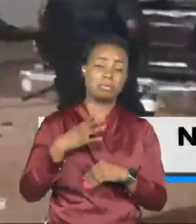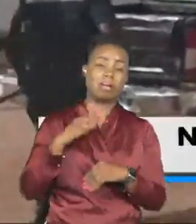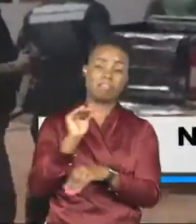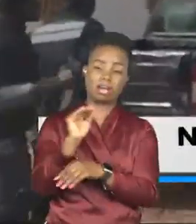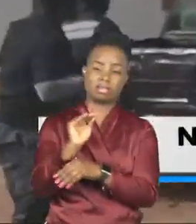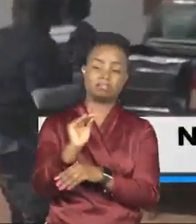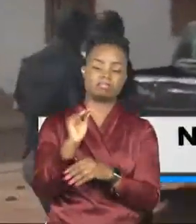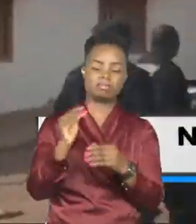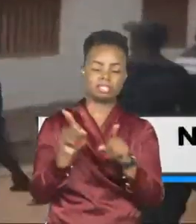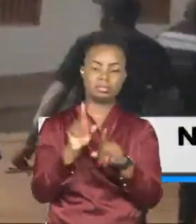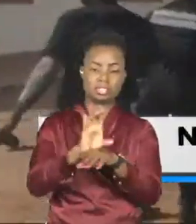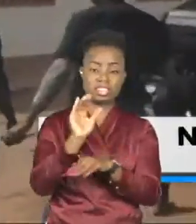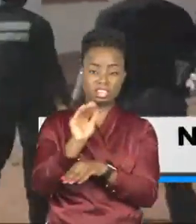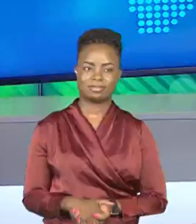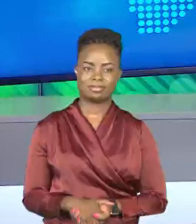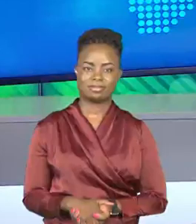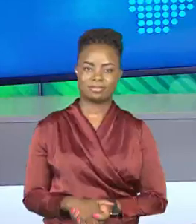religious leaders.